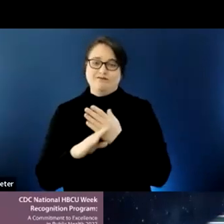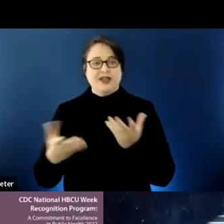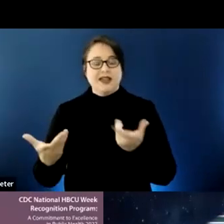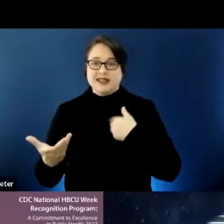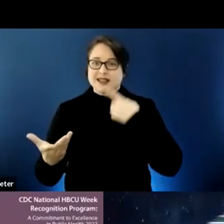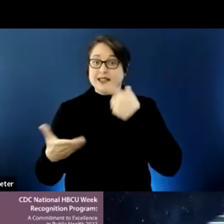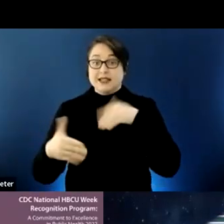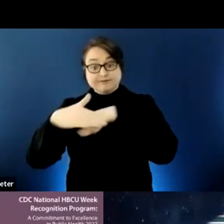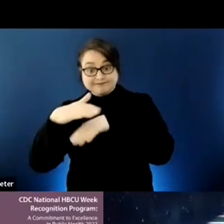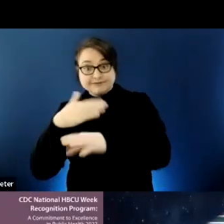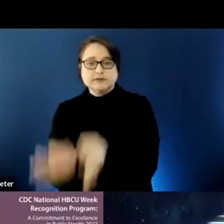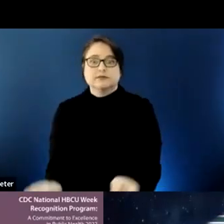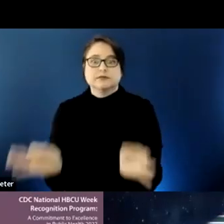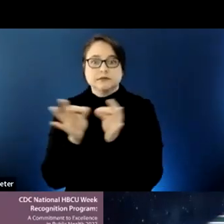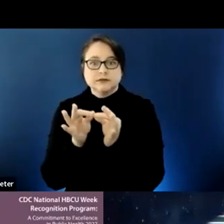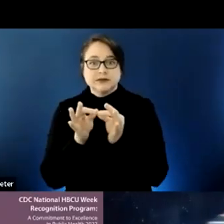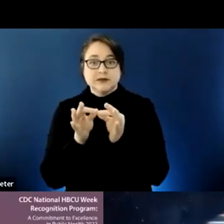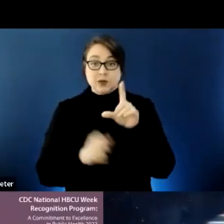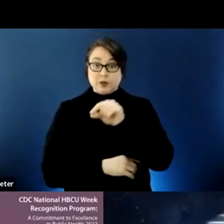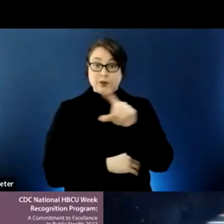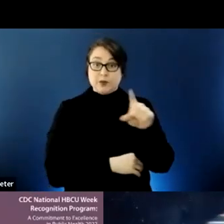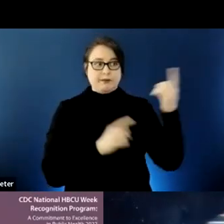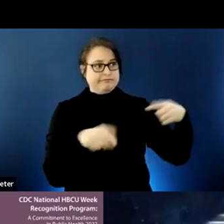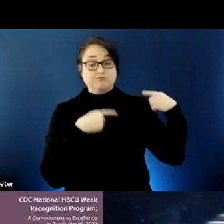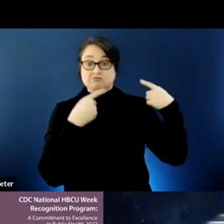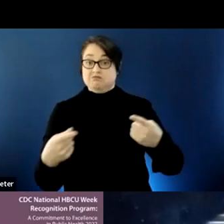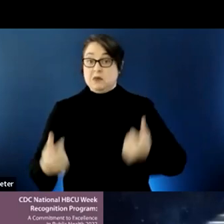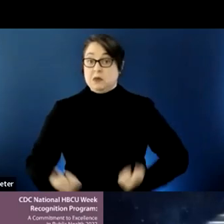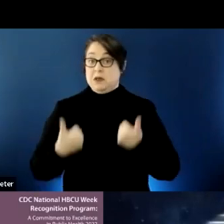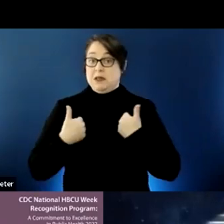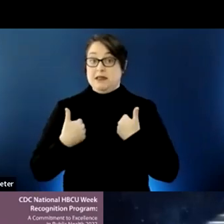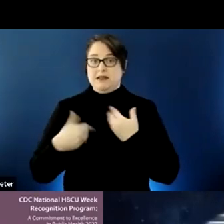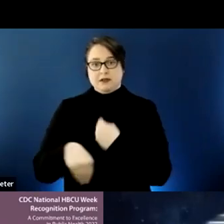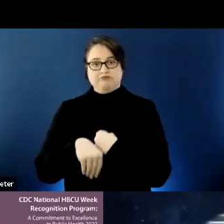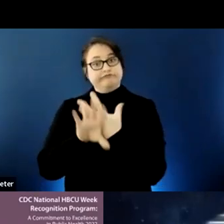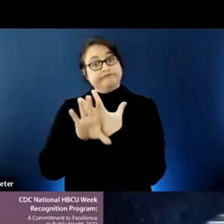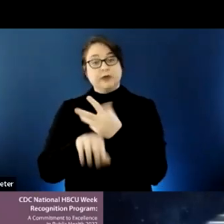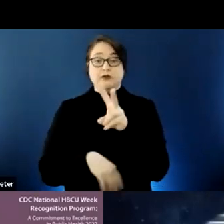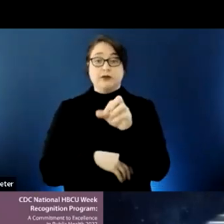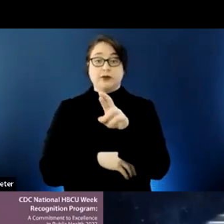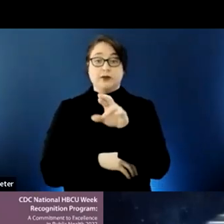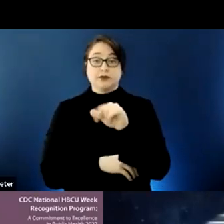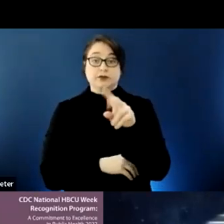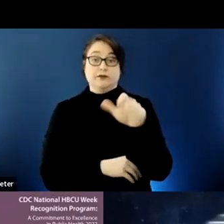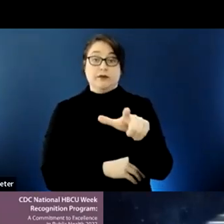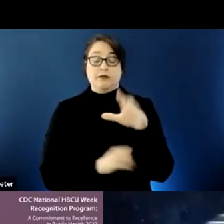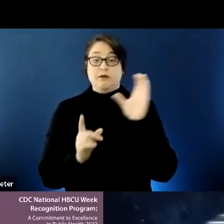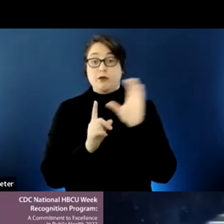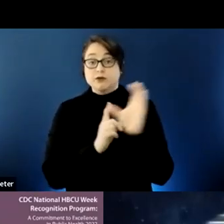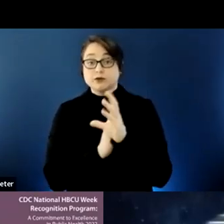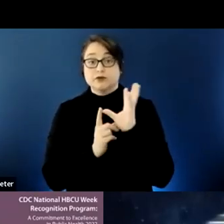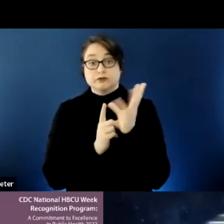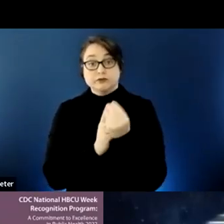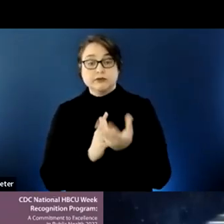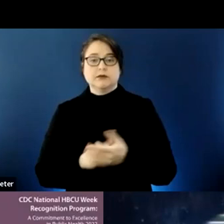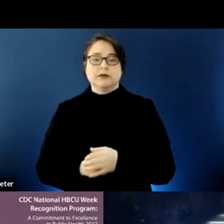important. And since 2020, you know, we've come to live in this virtual culture, basically. So I think it's important for the CDC to embrace the